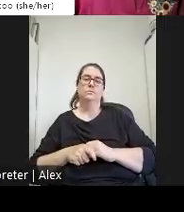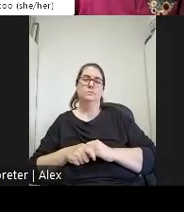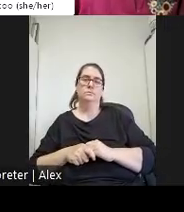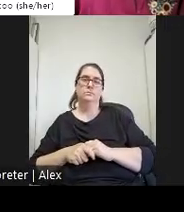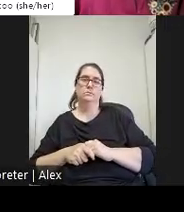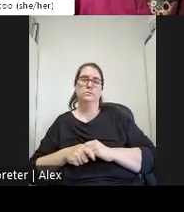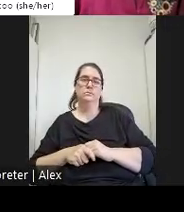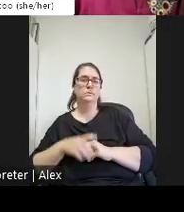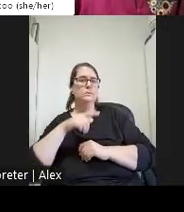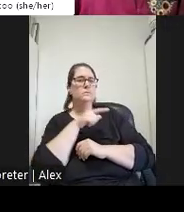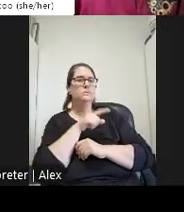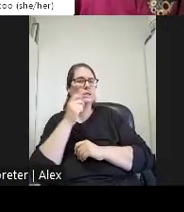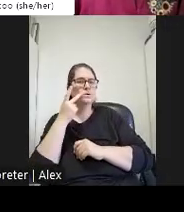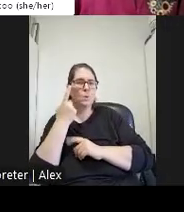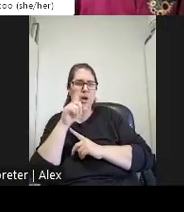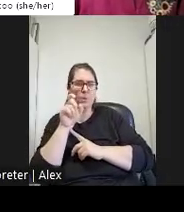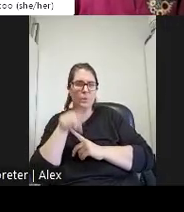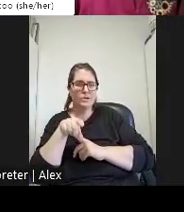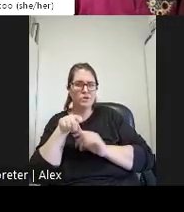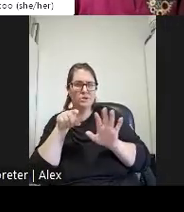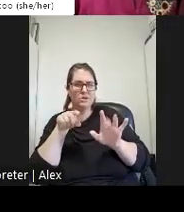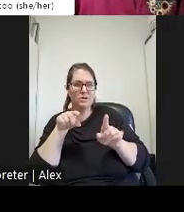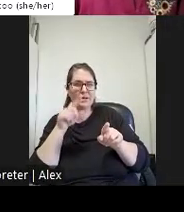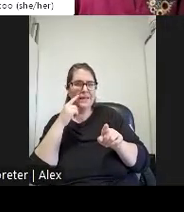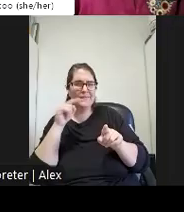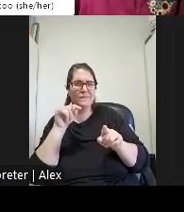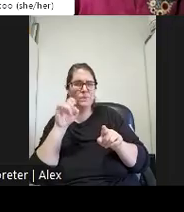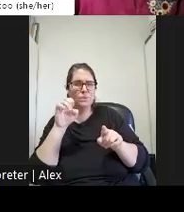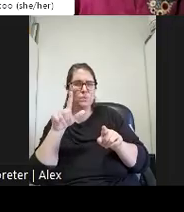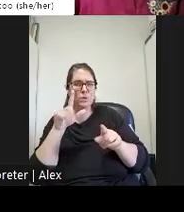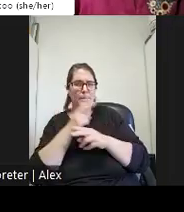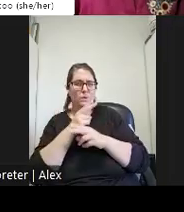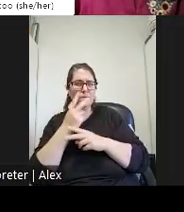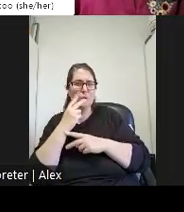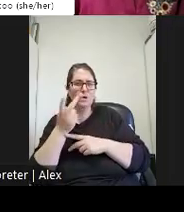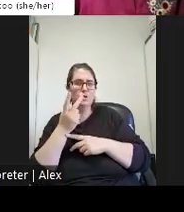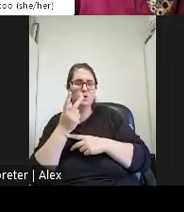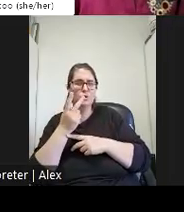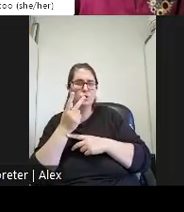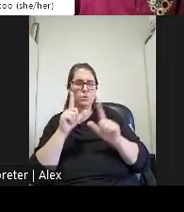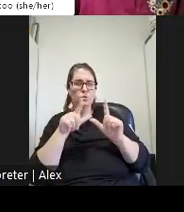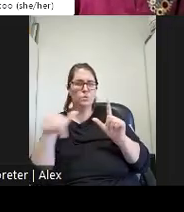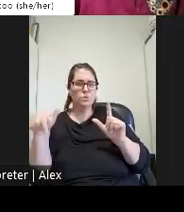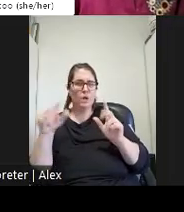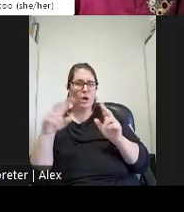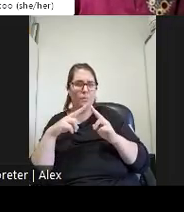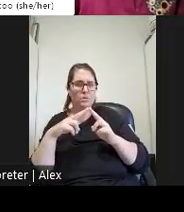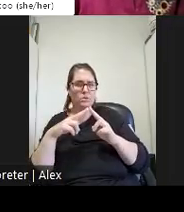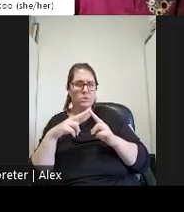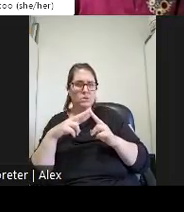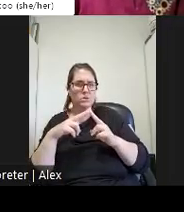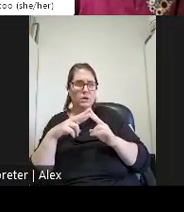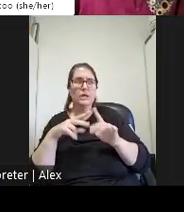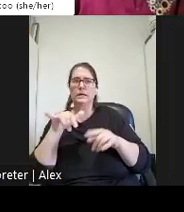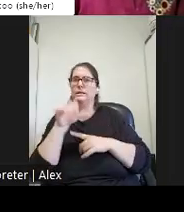I just saw one question that asked about if this tool can be used for 2 SLGBTQ plus couples, and I just wanted to say that